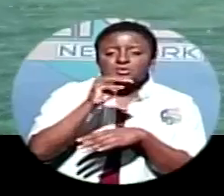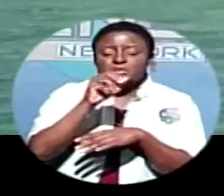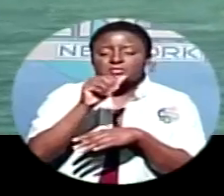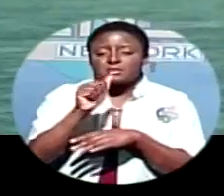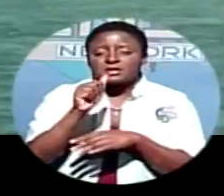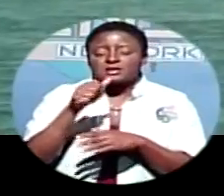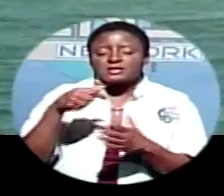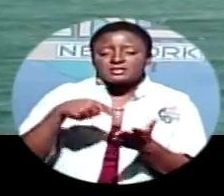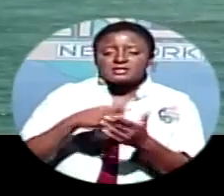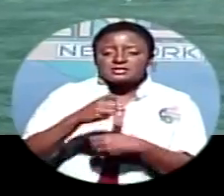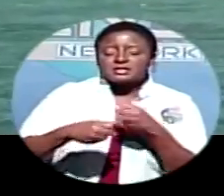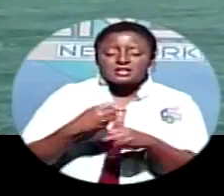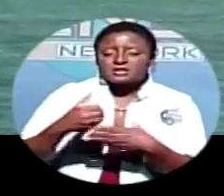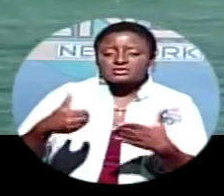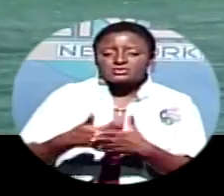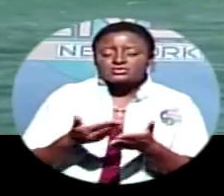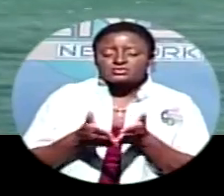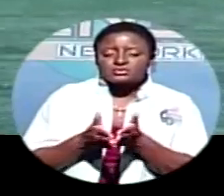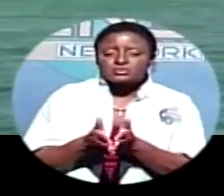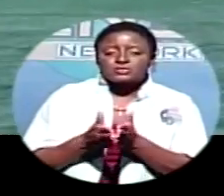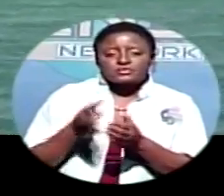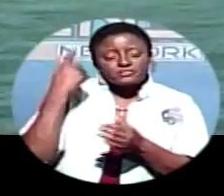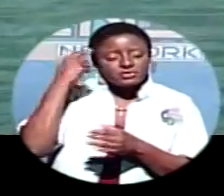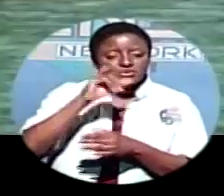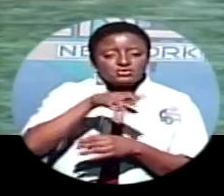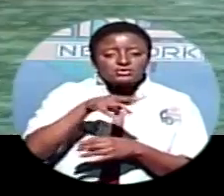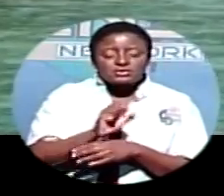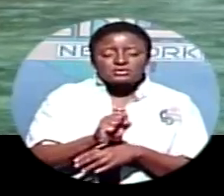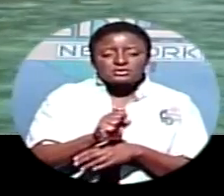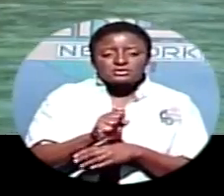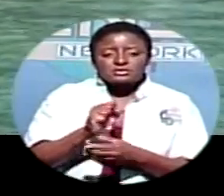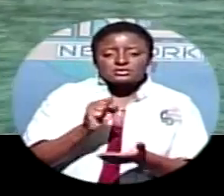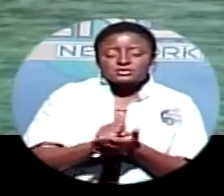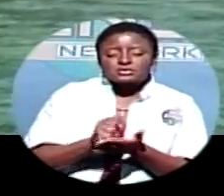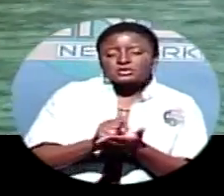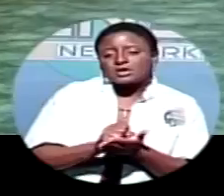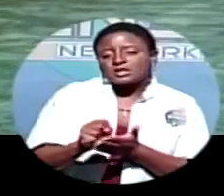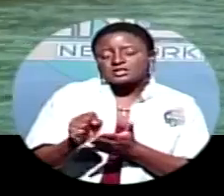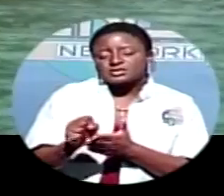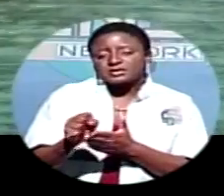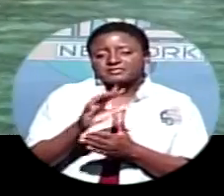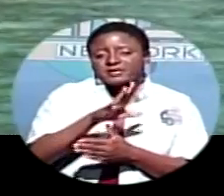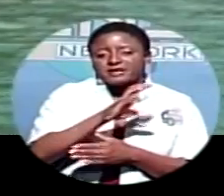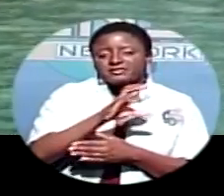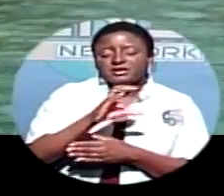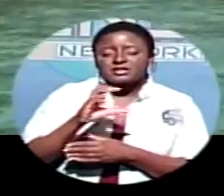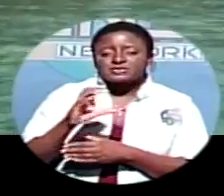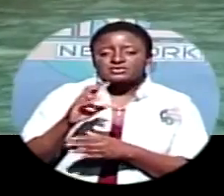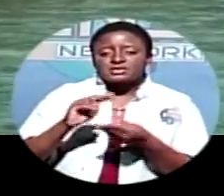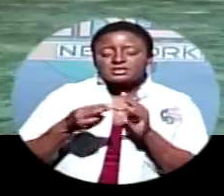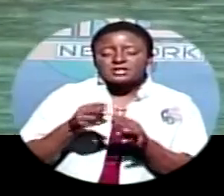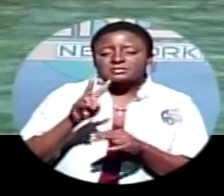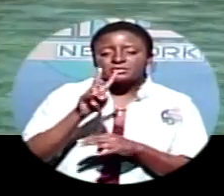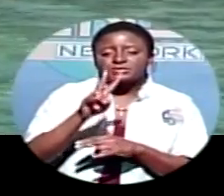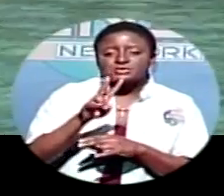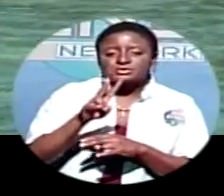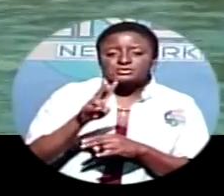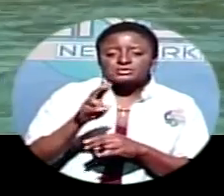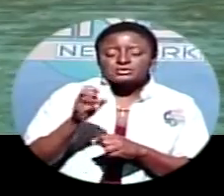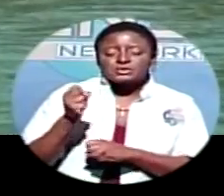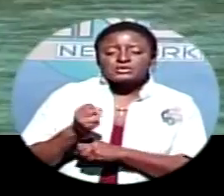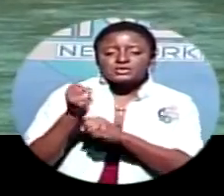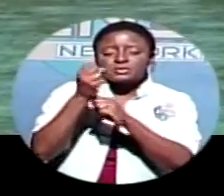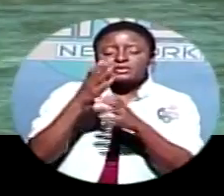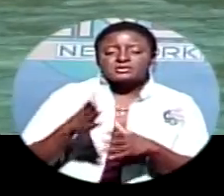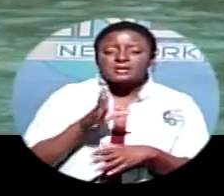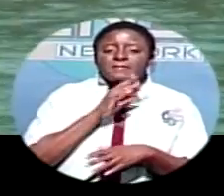to sail on in the E-Class, known as Scholarship 500 No. 2. This masterpiece was sponsored by the Joyce family and the